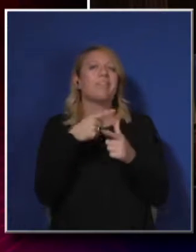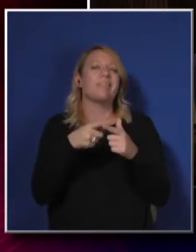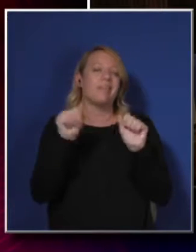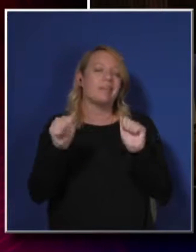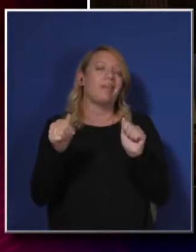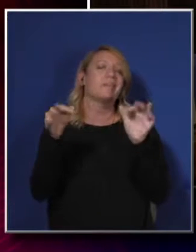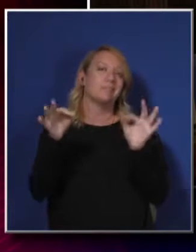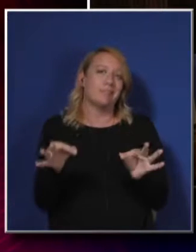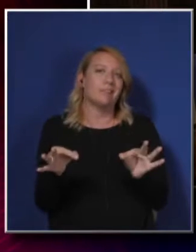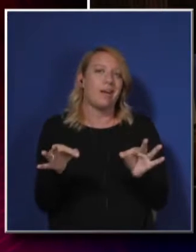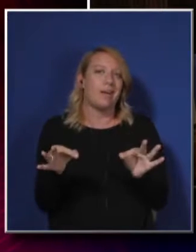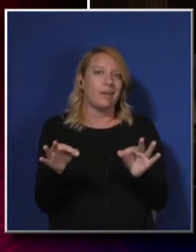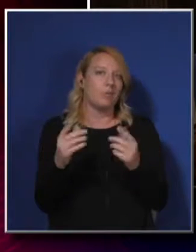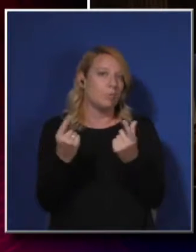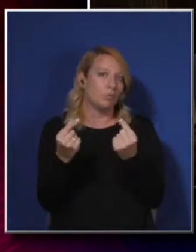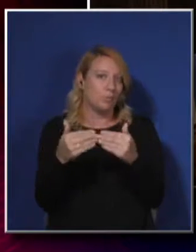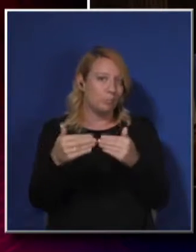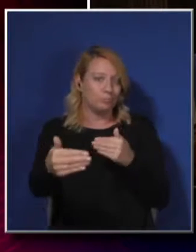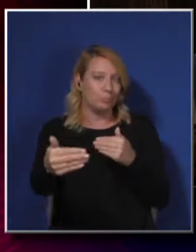want to proceed.